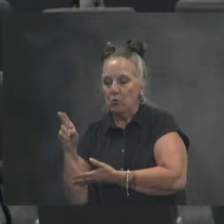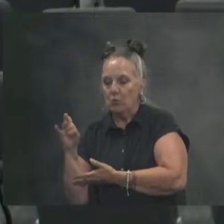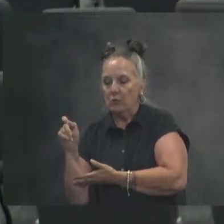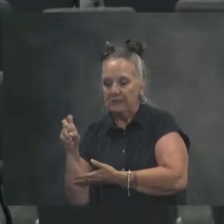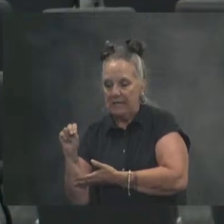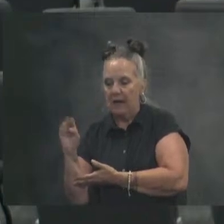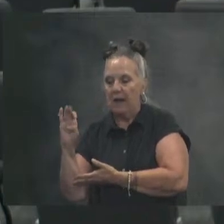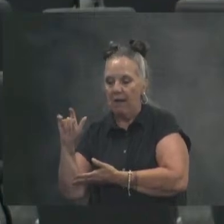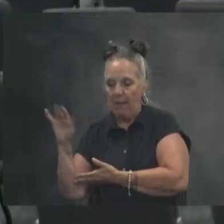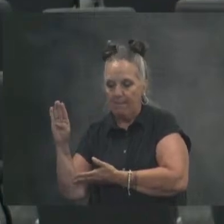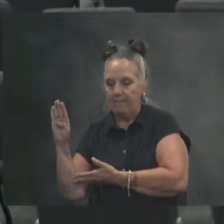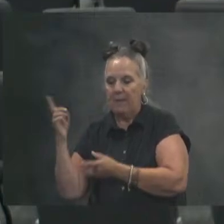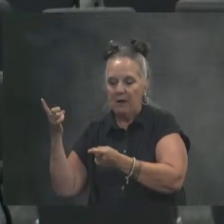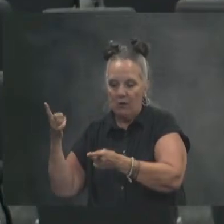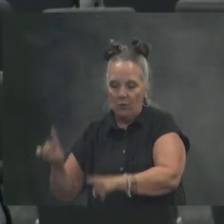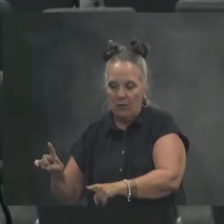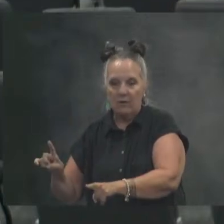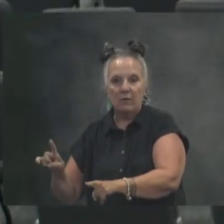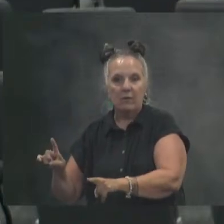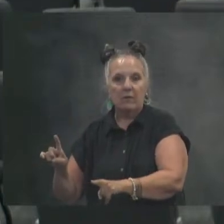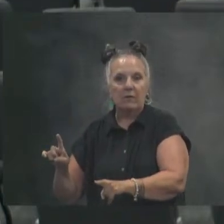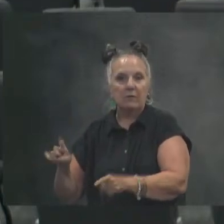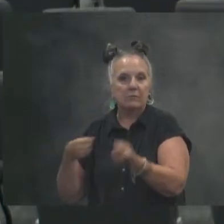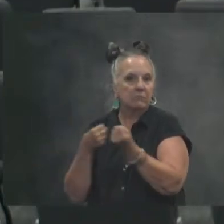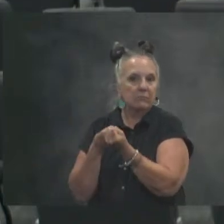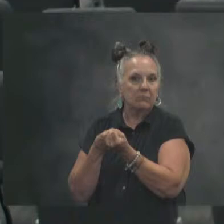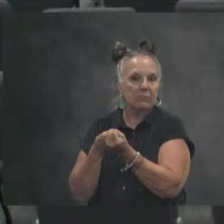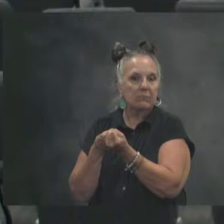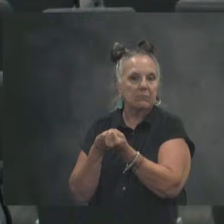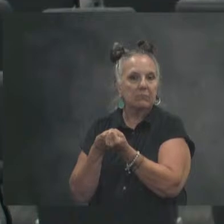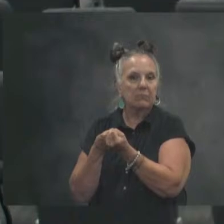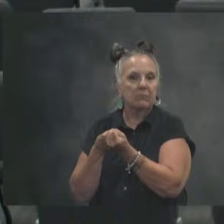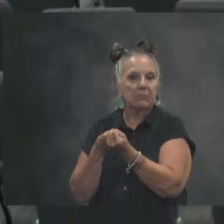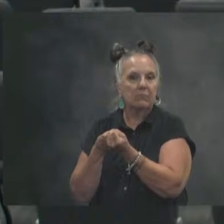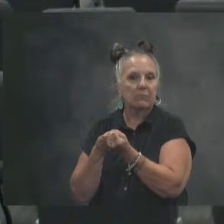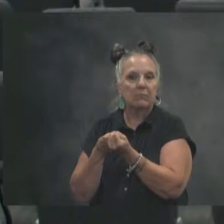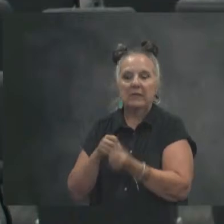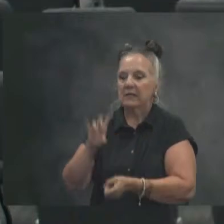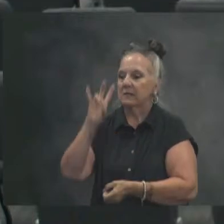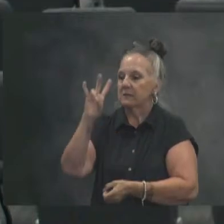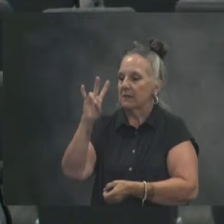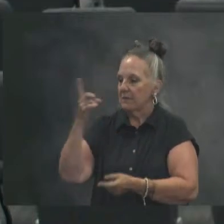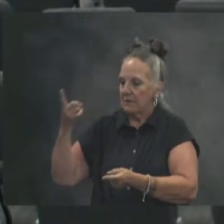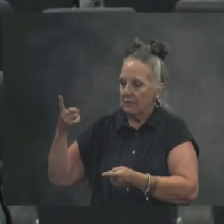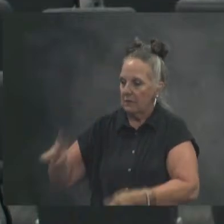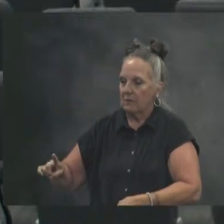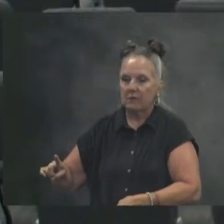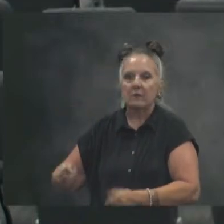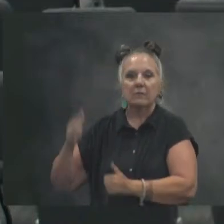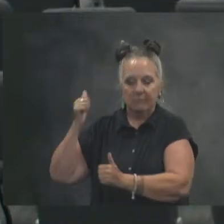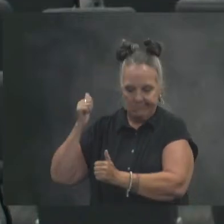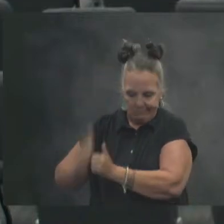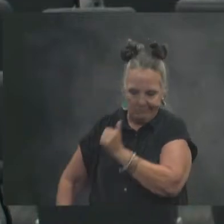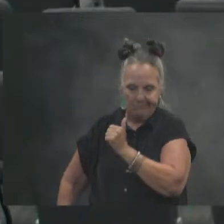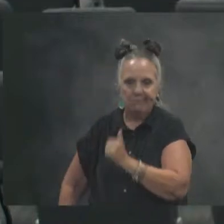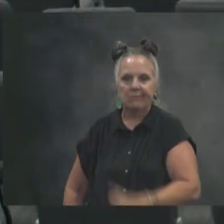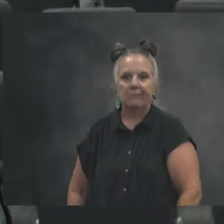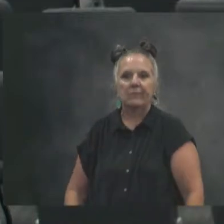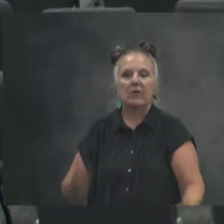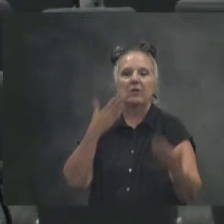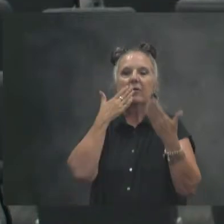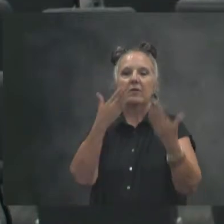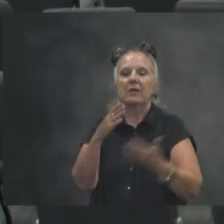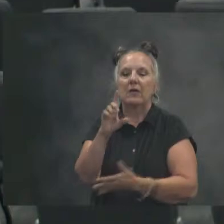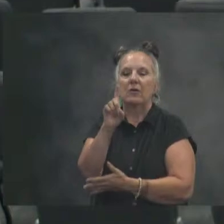Scholarship Endowment Agreement. All those in favor? Okay, we have 7 affirmative, and unanimous vote. Thank you,